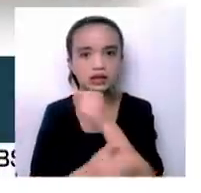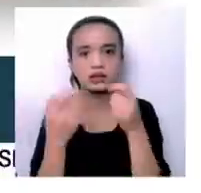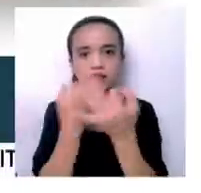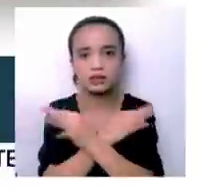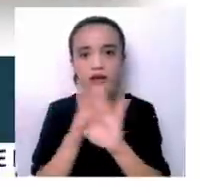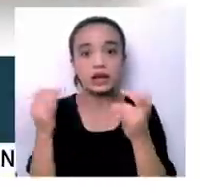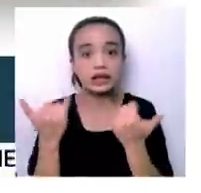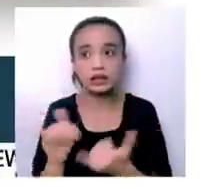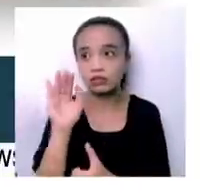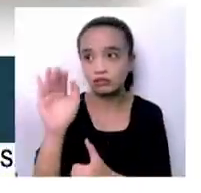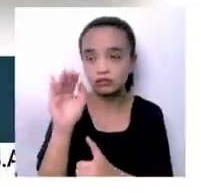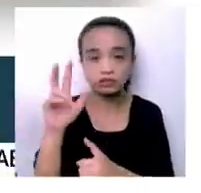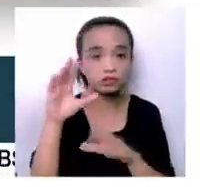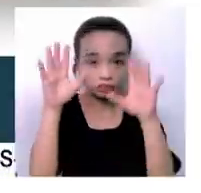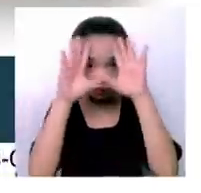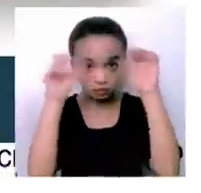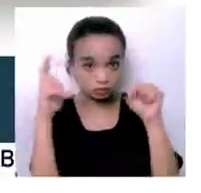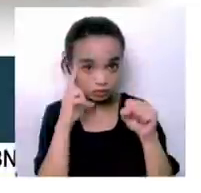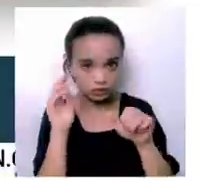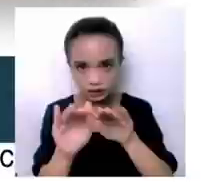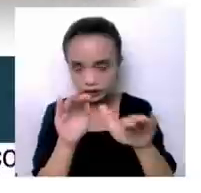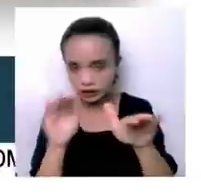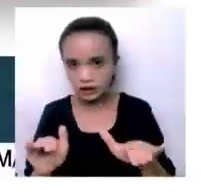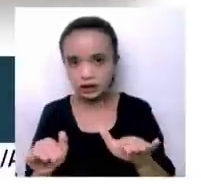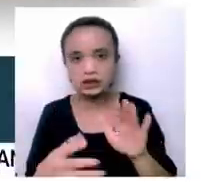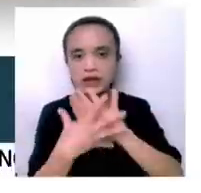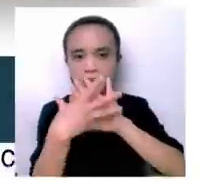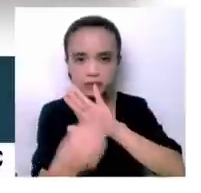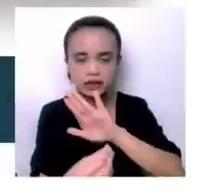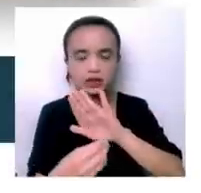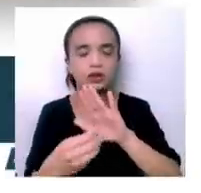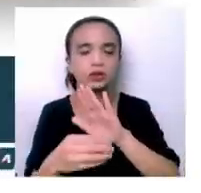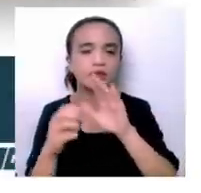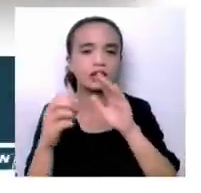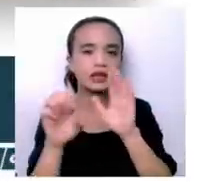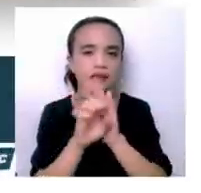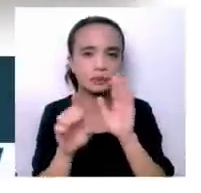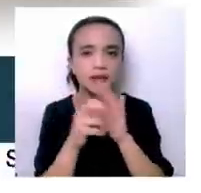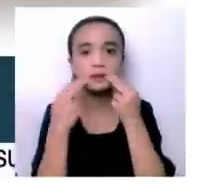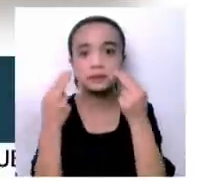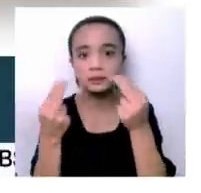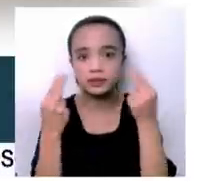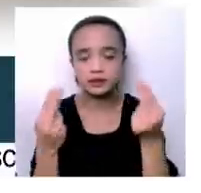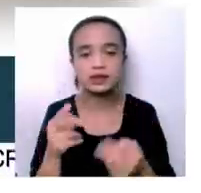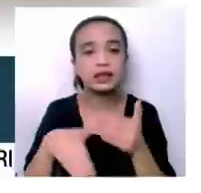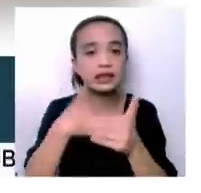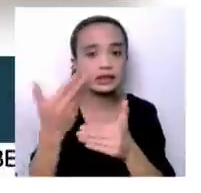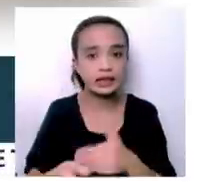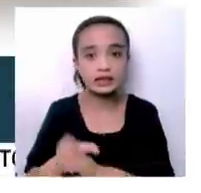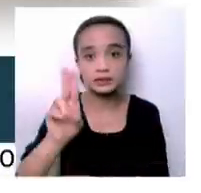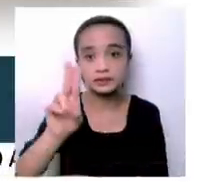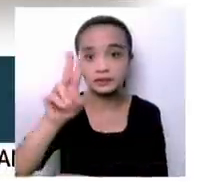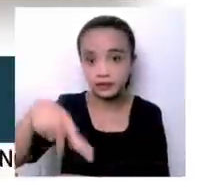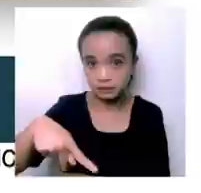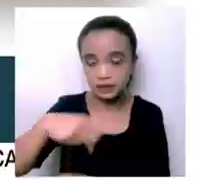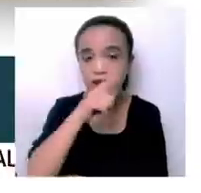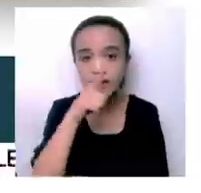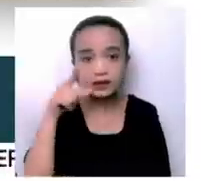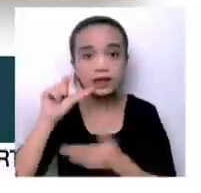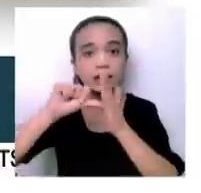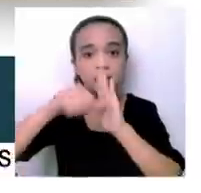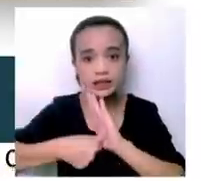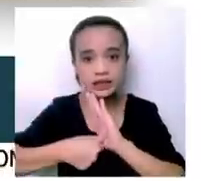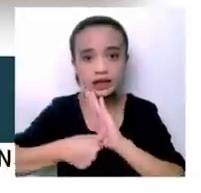on the public to emulate the example of the heroes of people power. Vice President Leni Robredo emphasizing how the spirit of